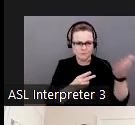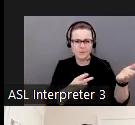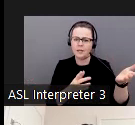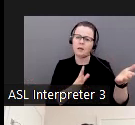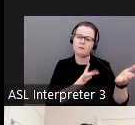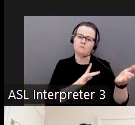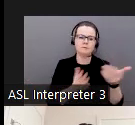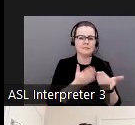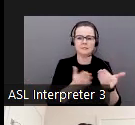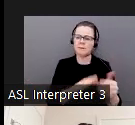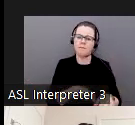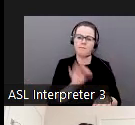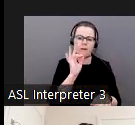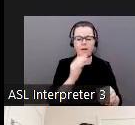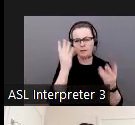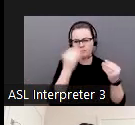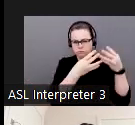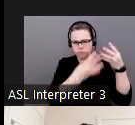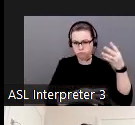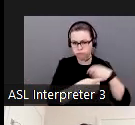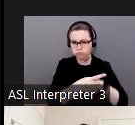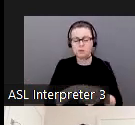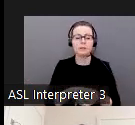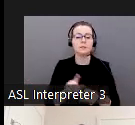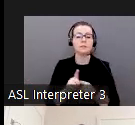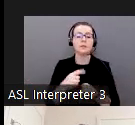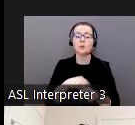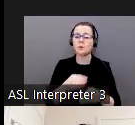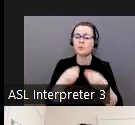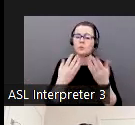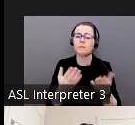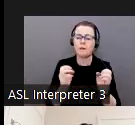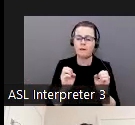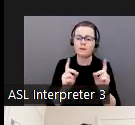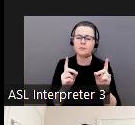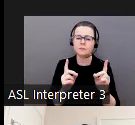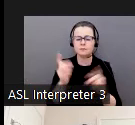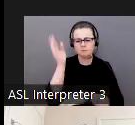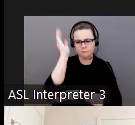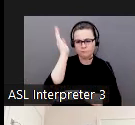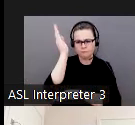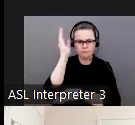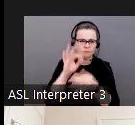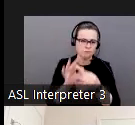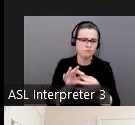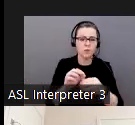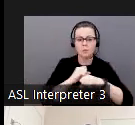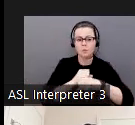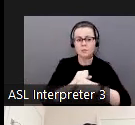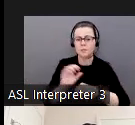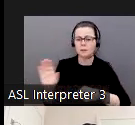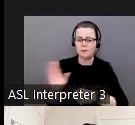need. We also offer regular free educational webinars that are related to the protection of rights, ageism, elder